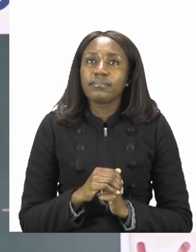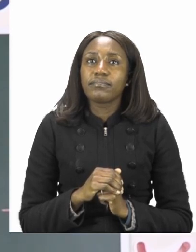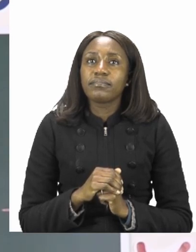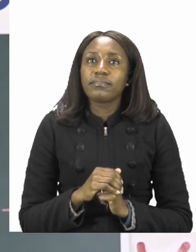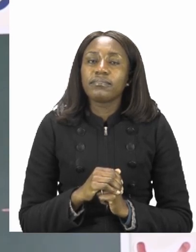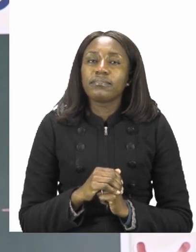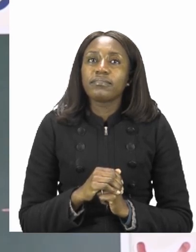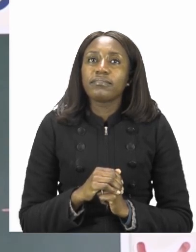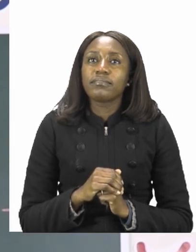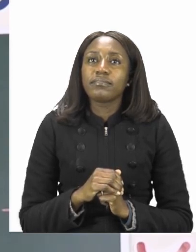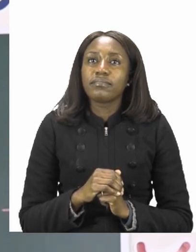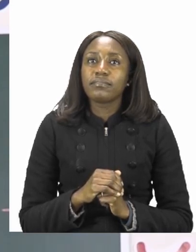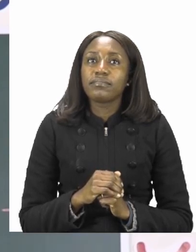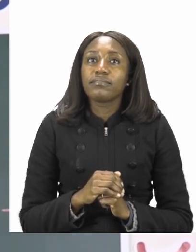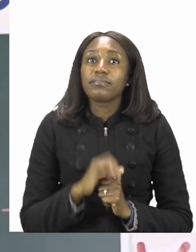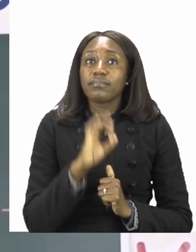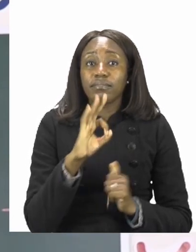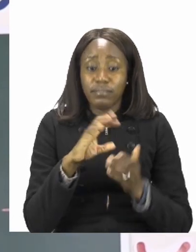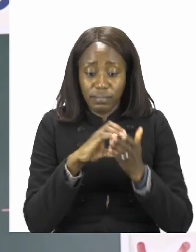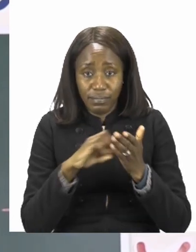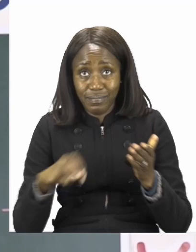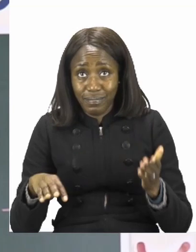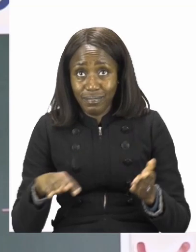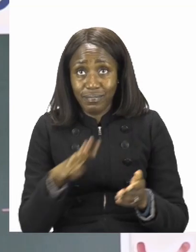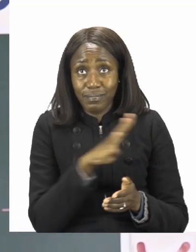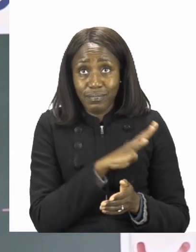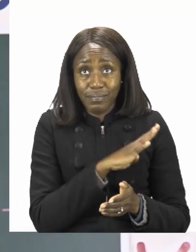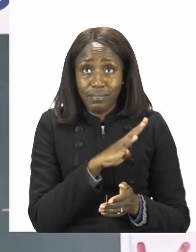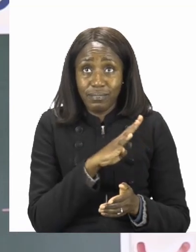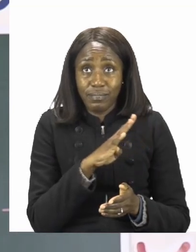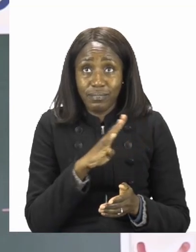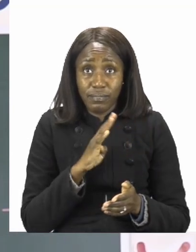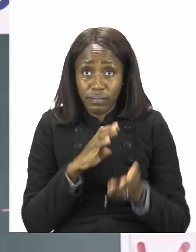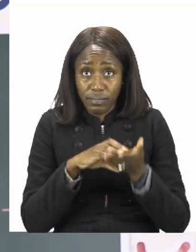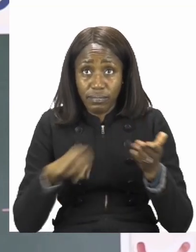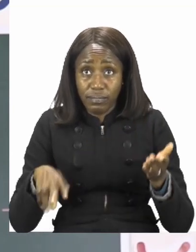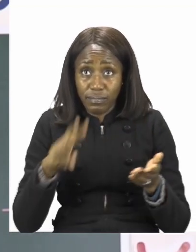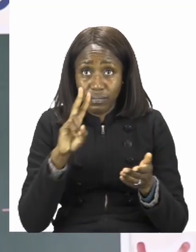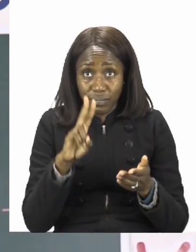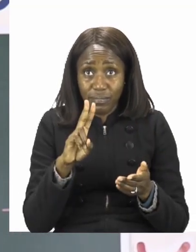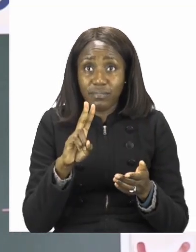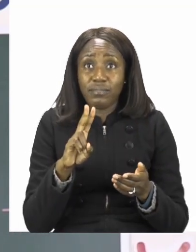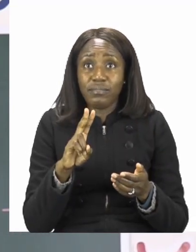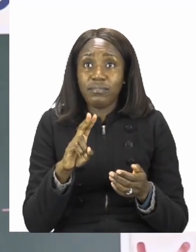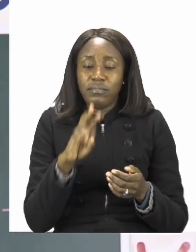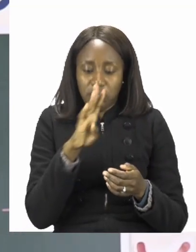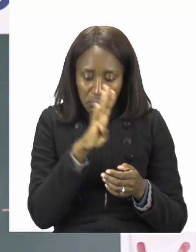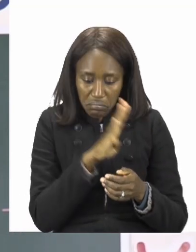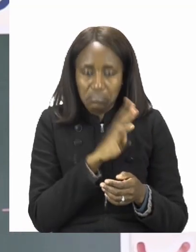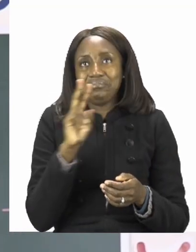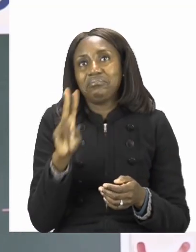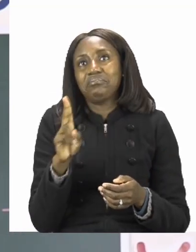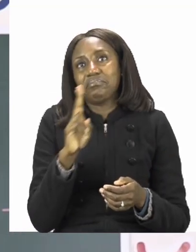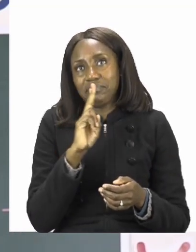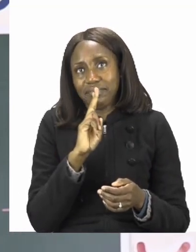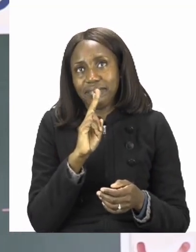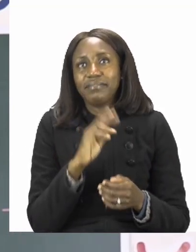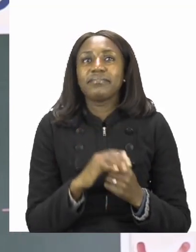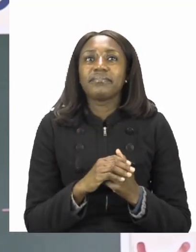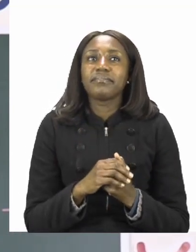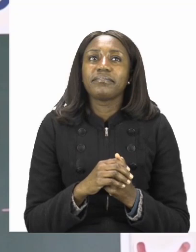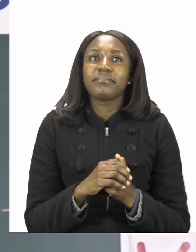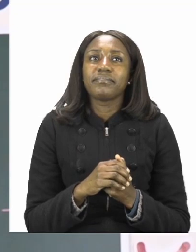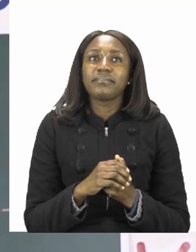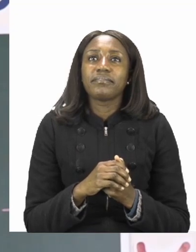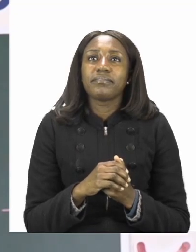Now, if we continue the way we are counting, we're supposed to get 42. So